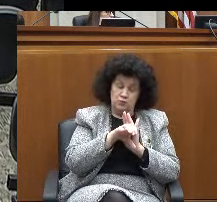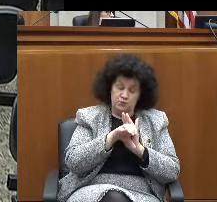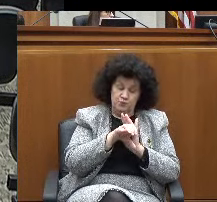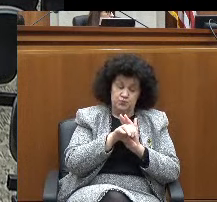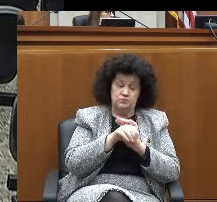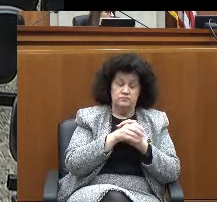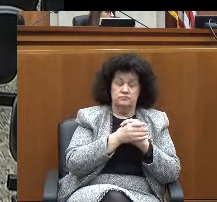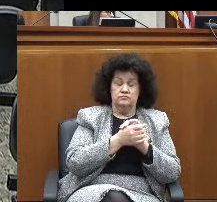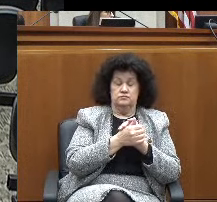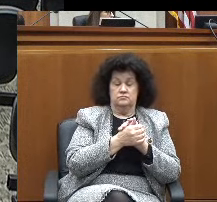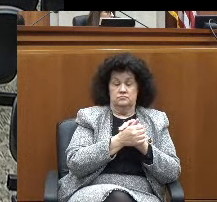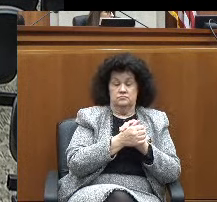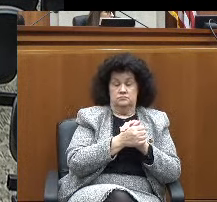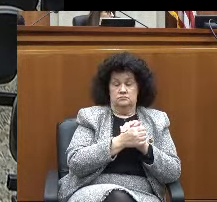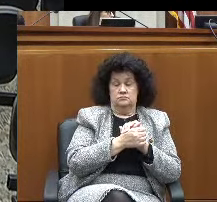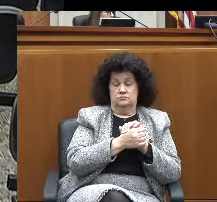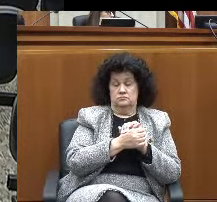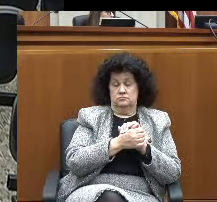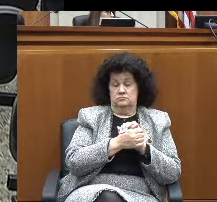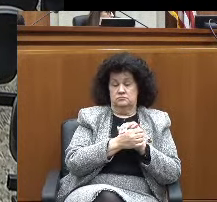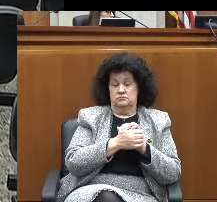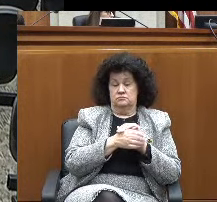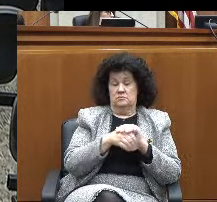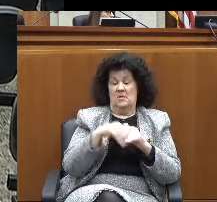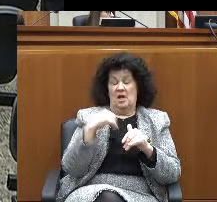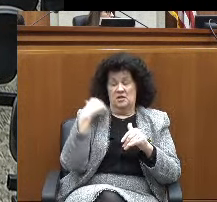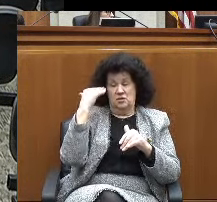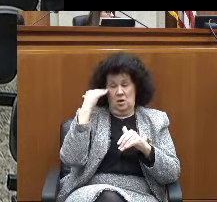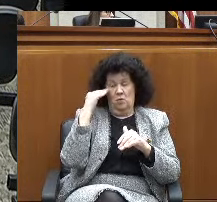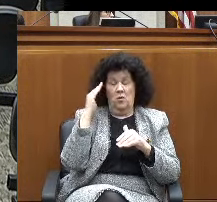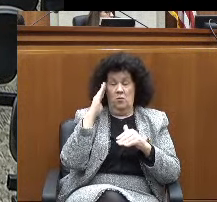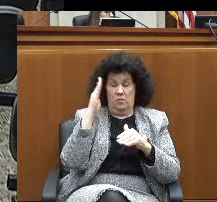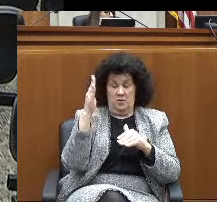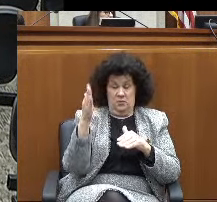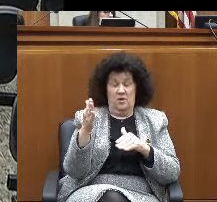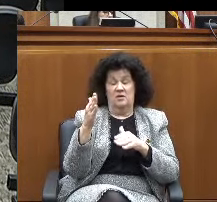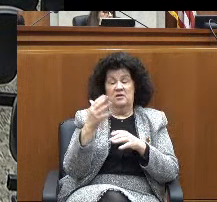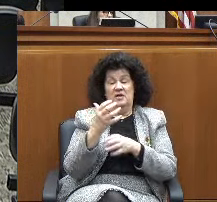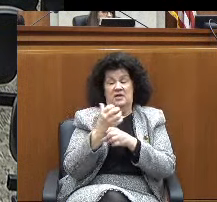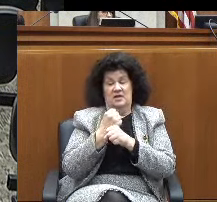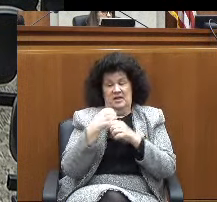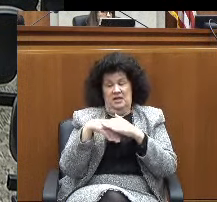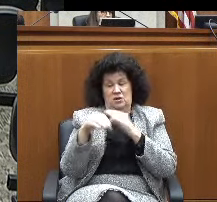we get into some of the nuts and bolts and the next reports on the comments.